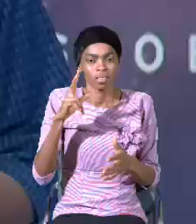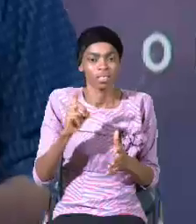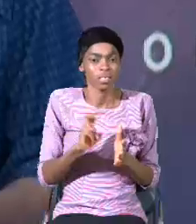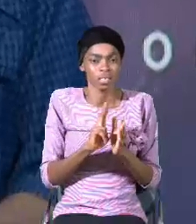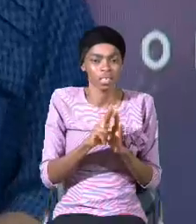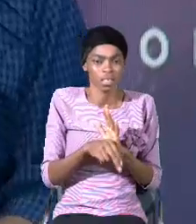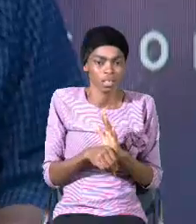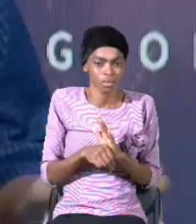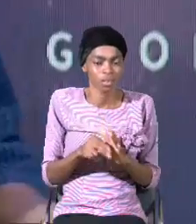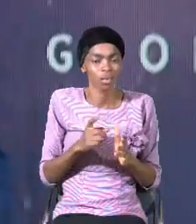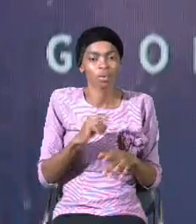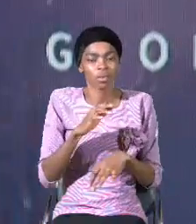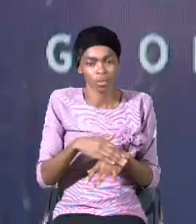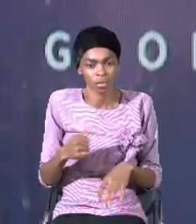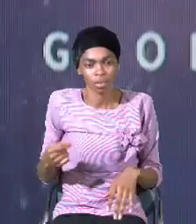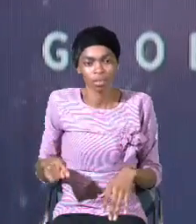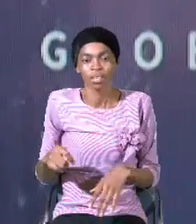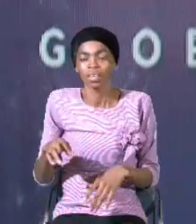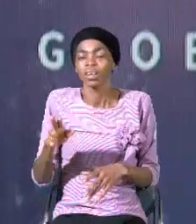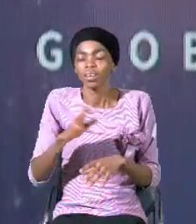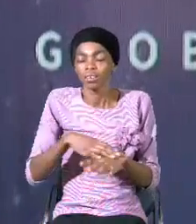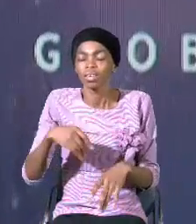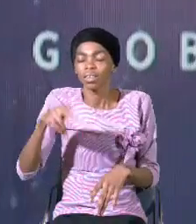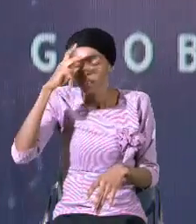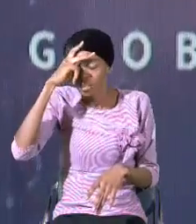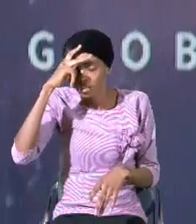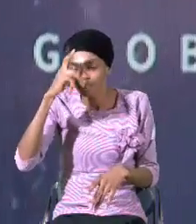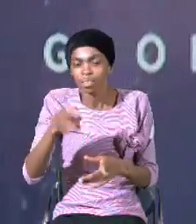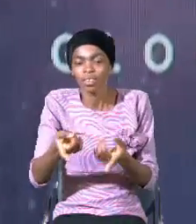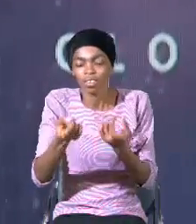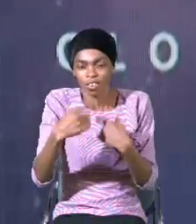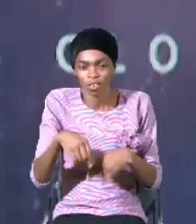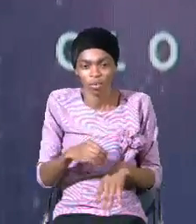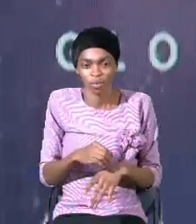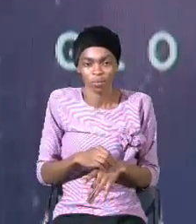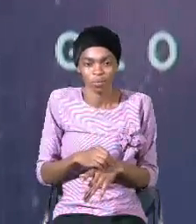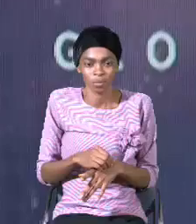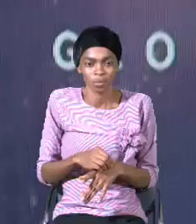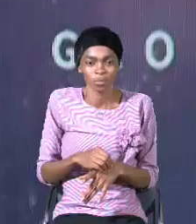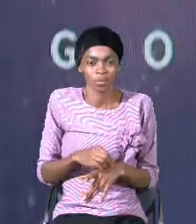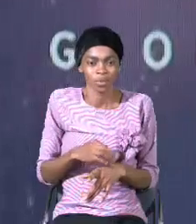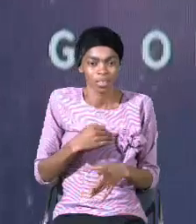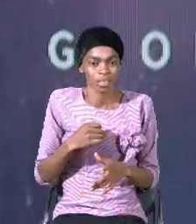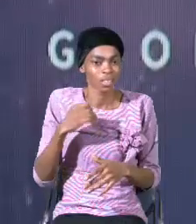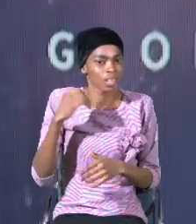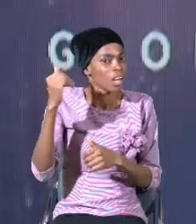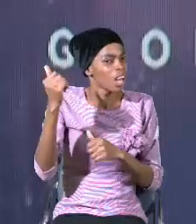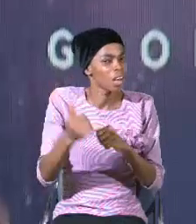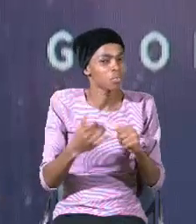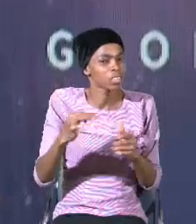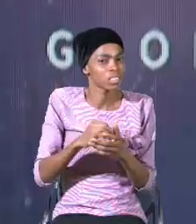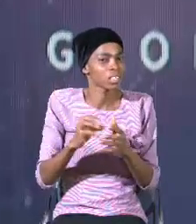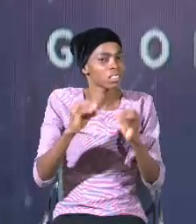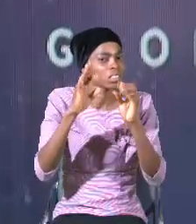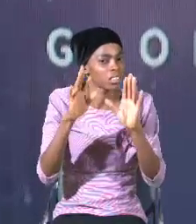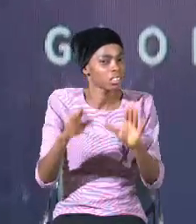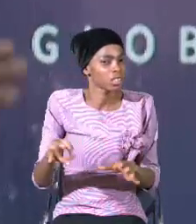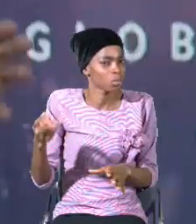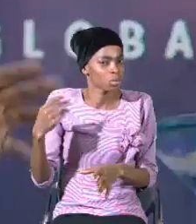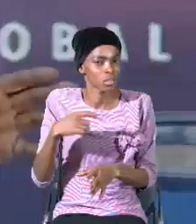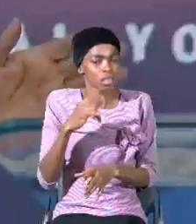William, come, you know, old man that I am, that everything the lecturer was saying, I got